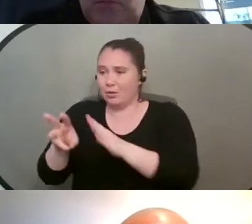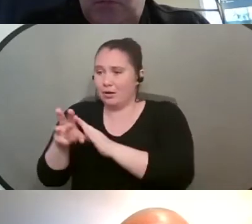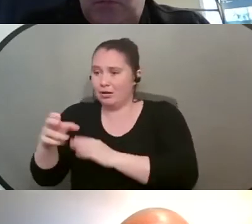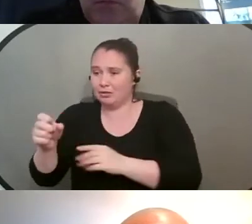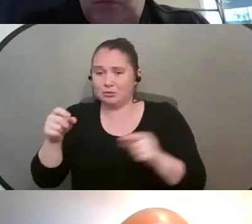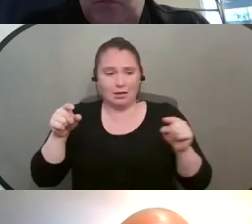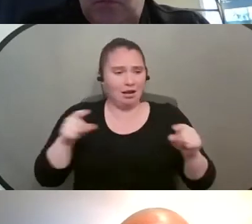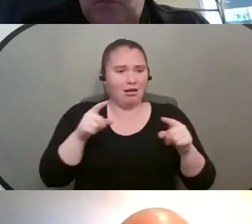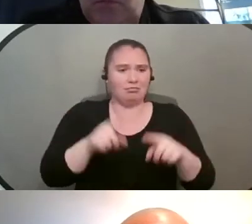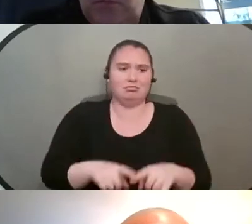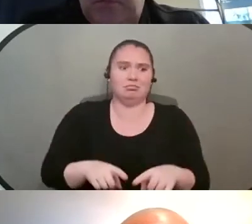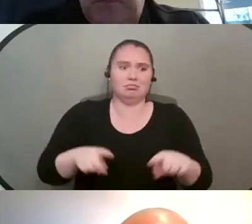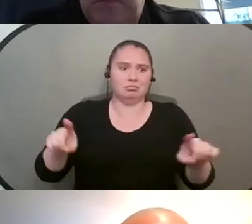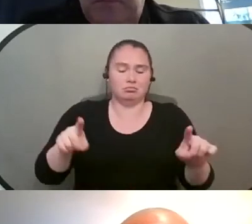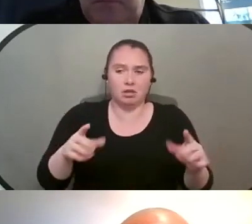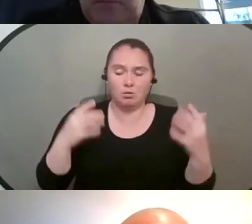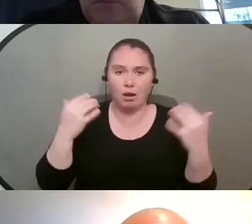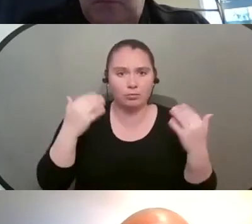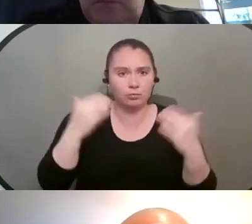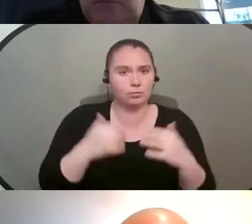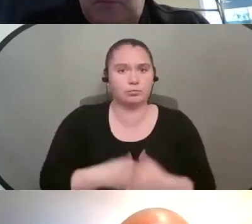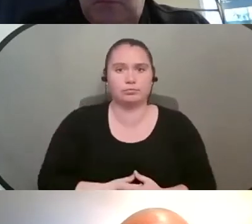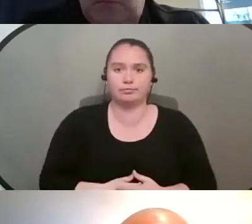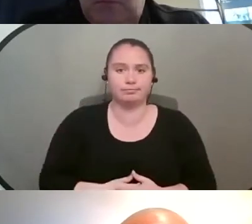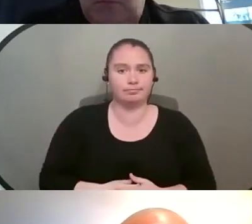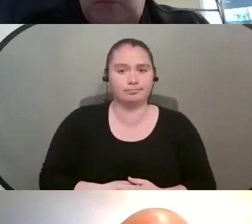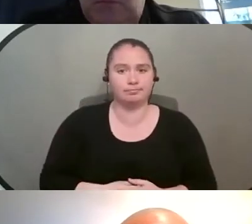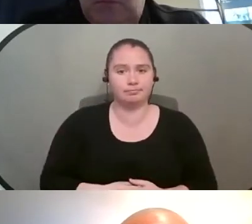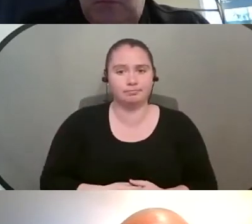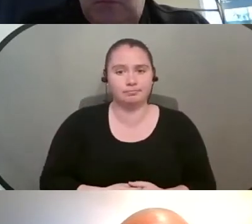just, wow. Yeah.